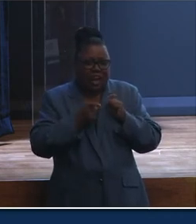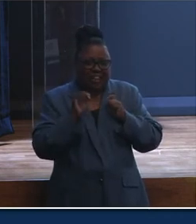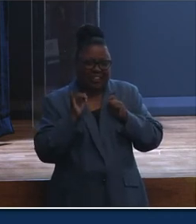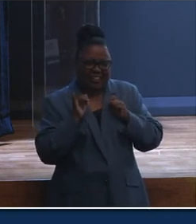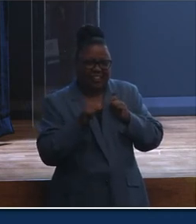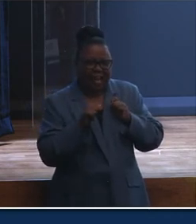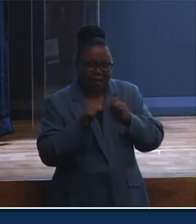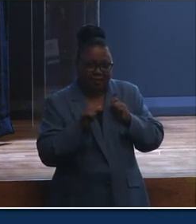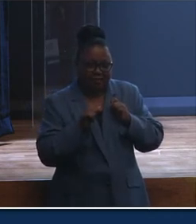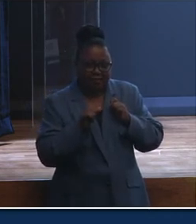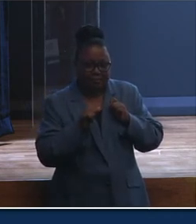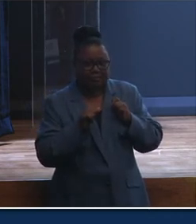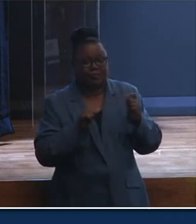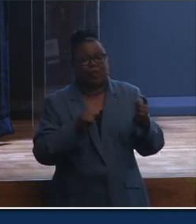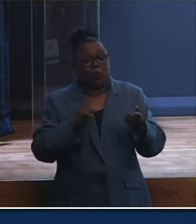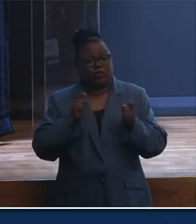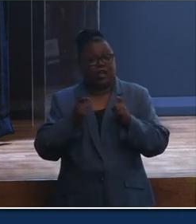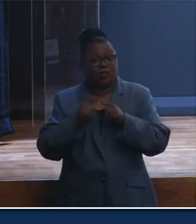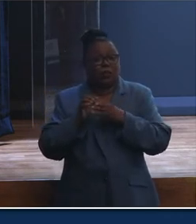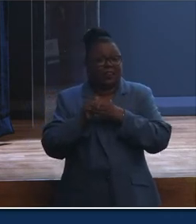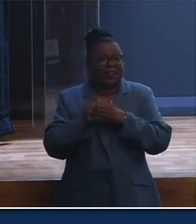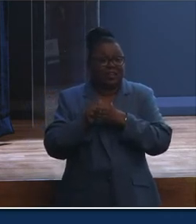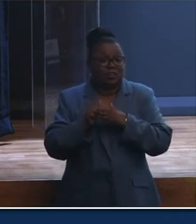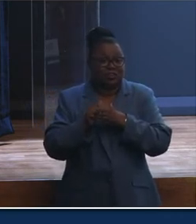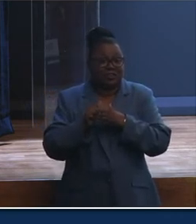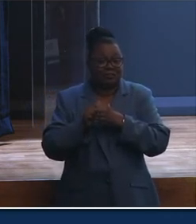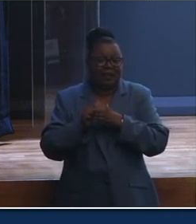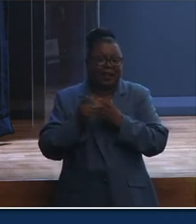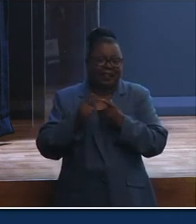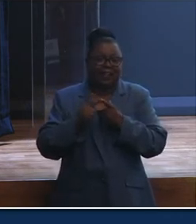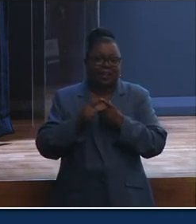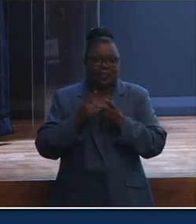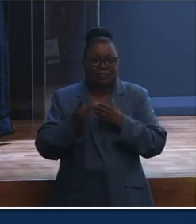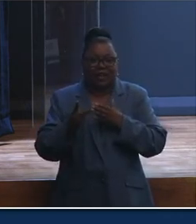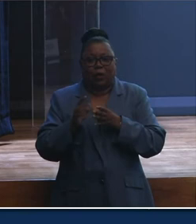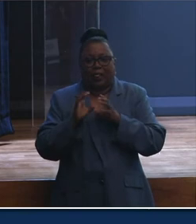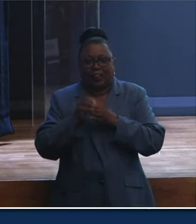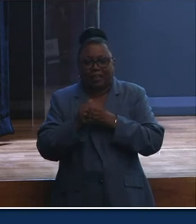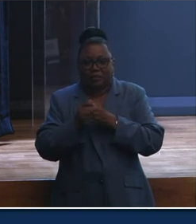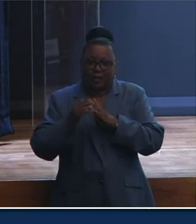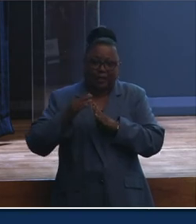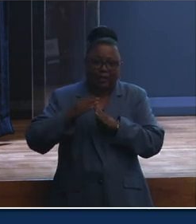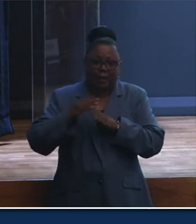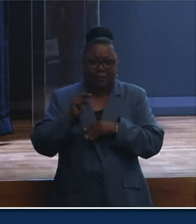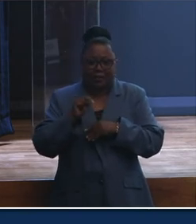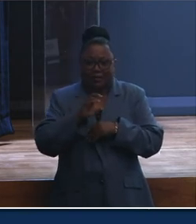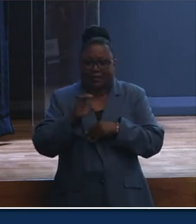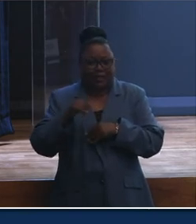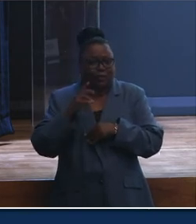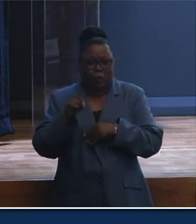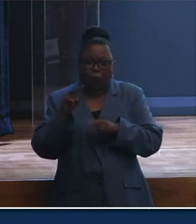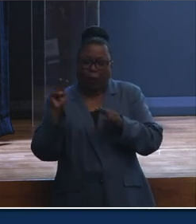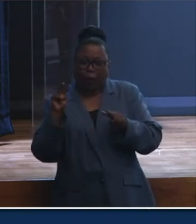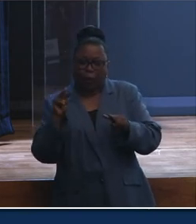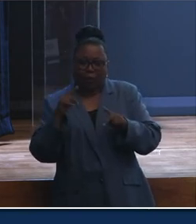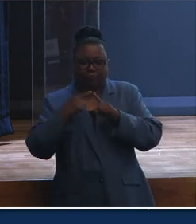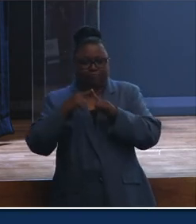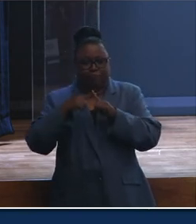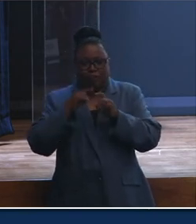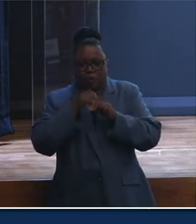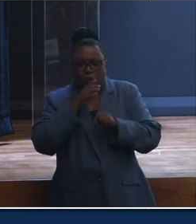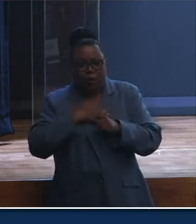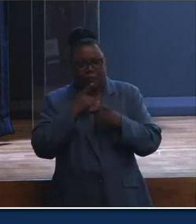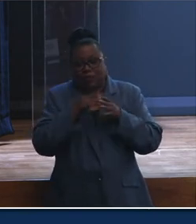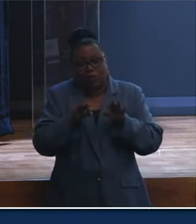that? Well, you change it with leadership. I mean, there's a cosmic fail of leadership at the top of the NCAA. There was nobody looking out for women. They